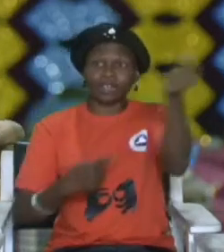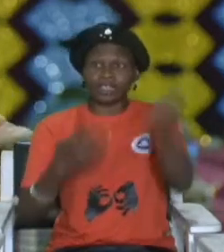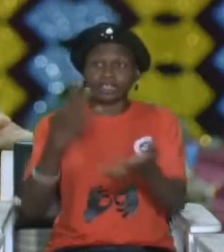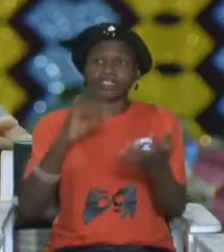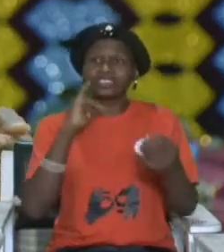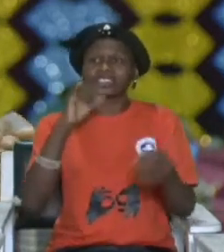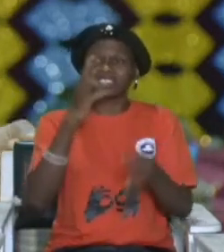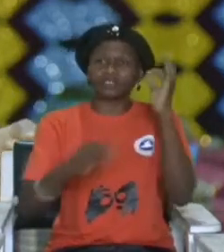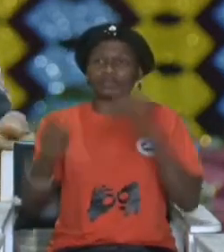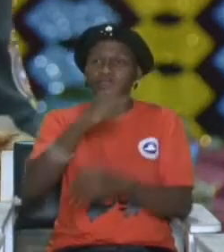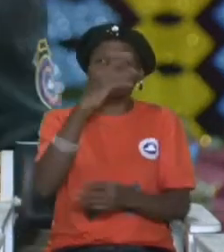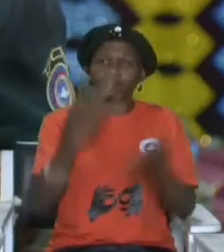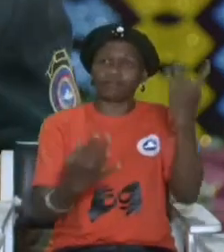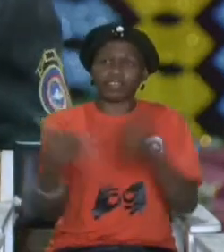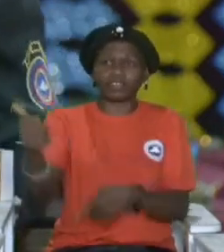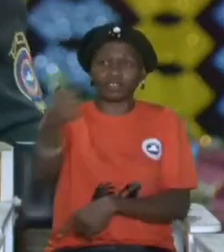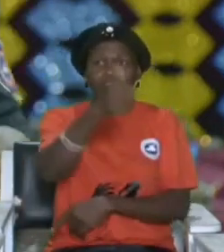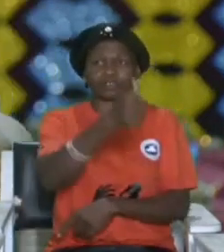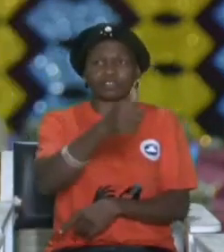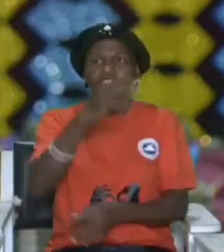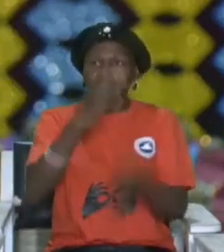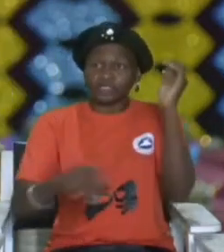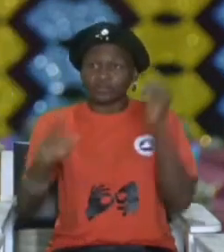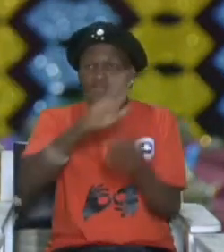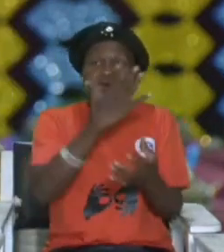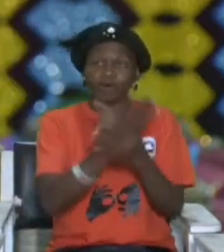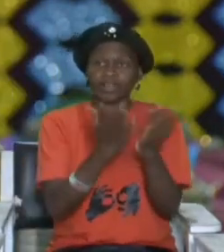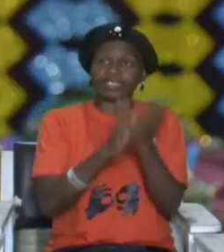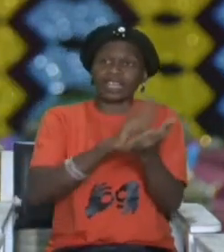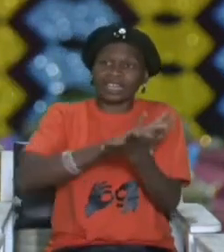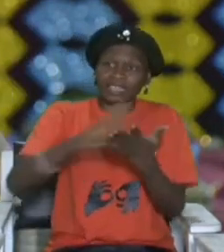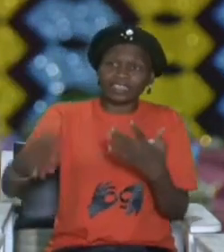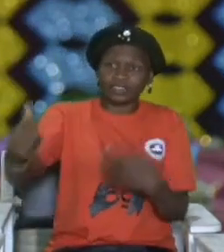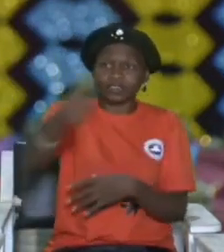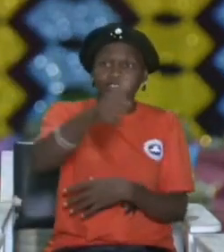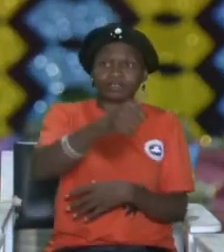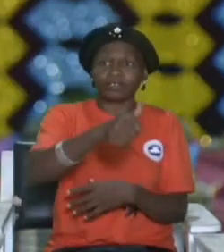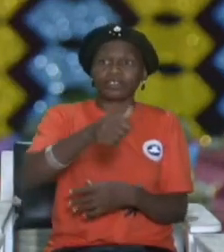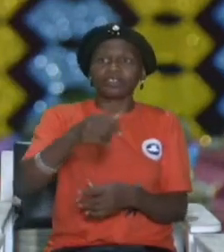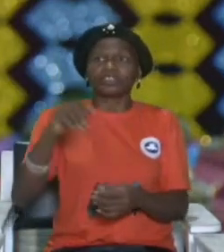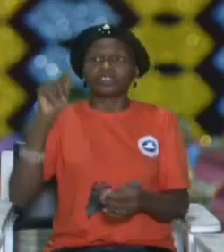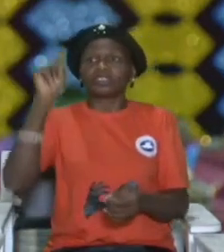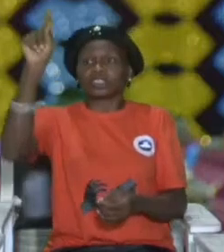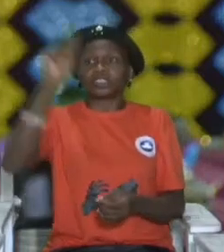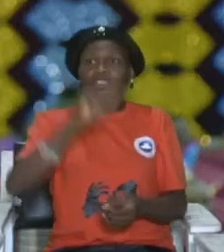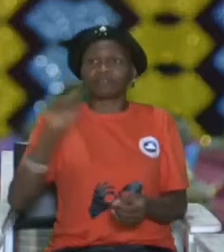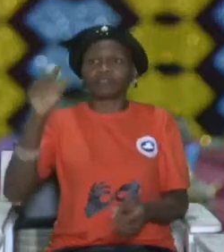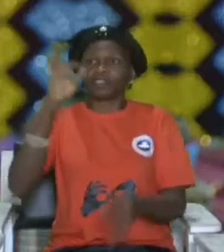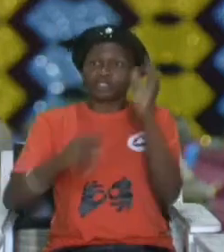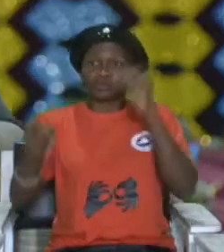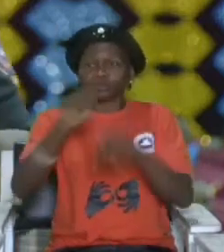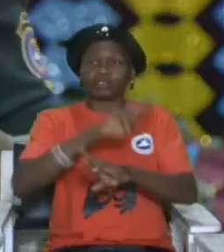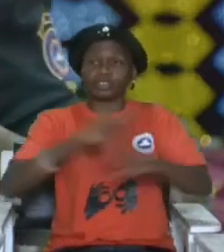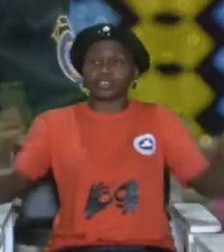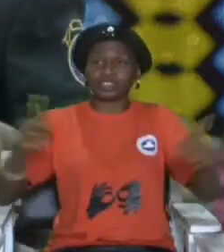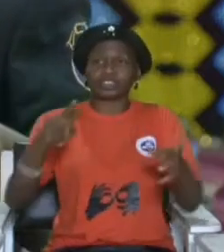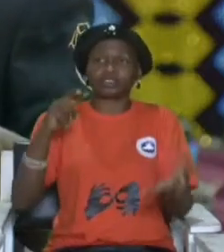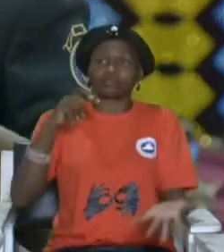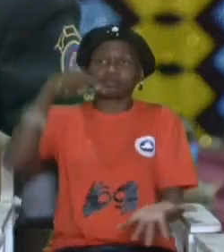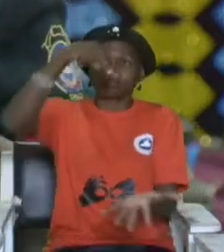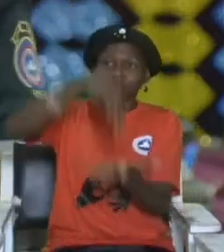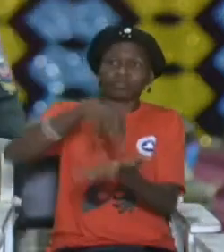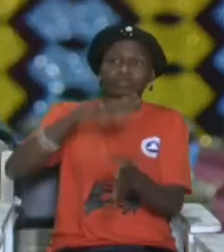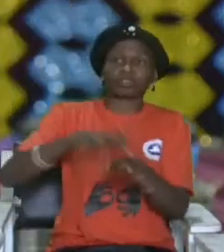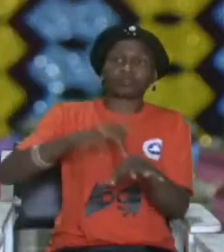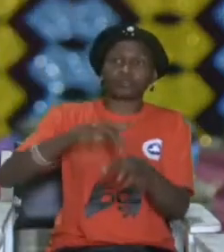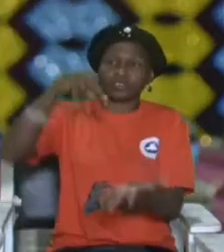if you are fire yourself. If your hands are clean yourself. So therefore, if you are ready, jump up on your feet,